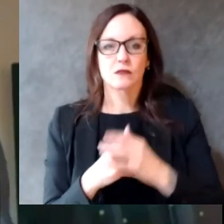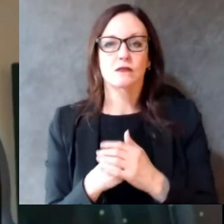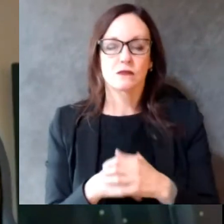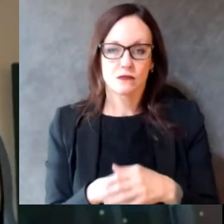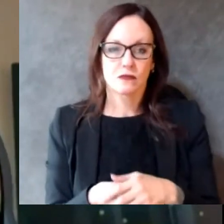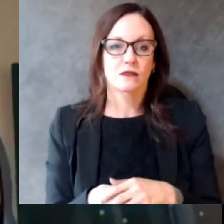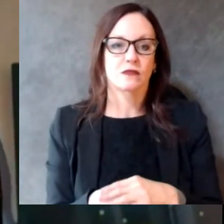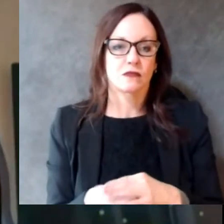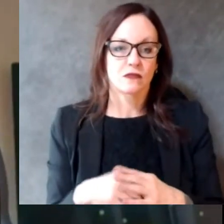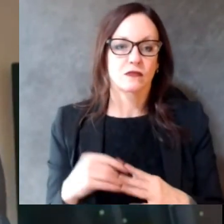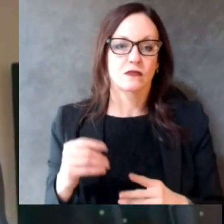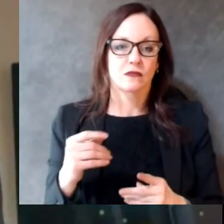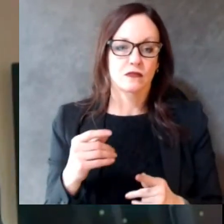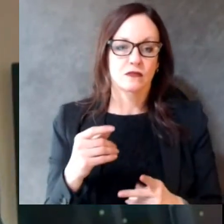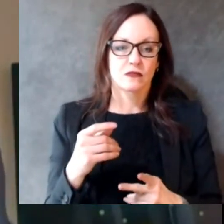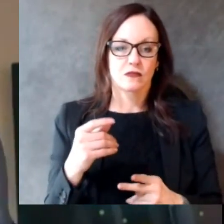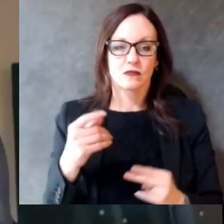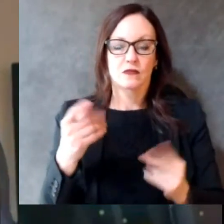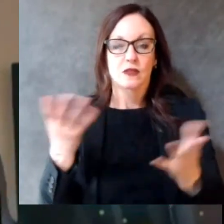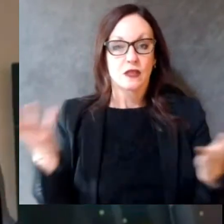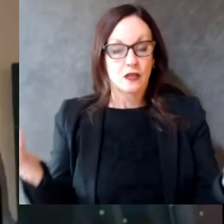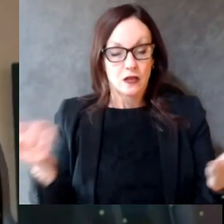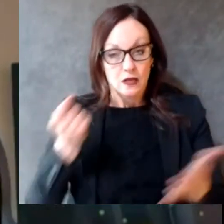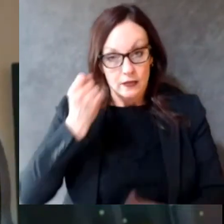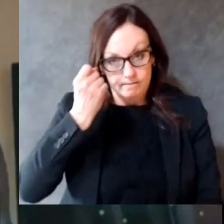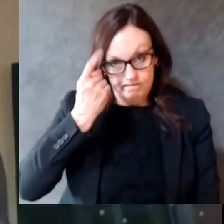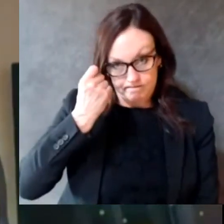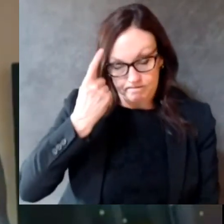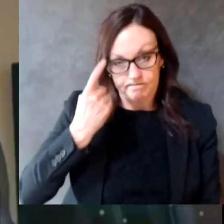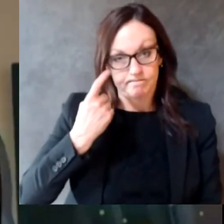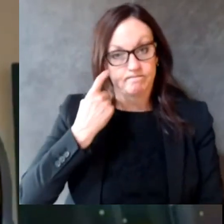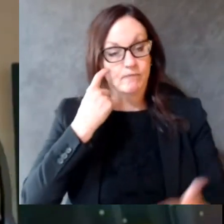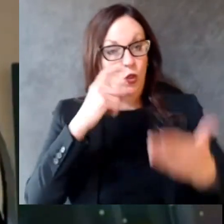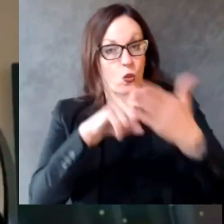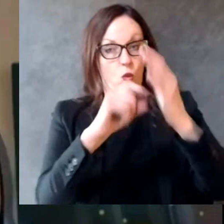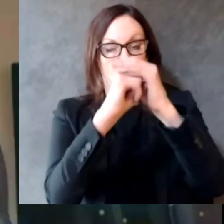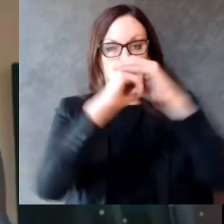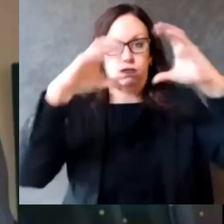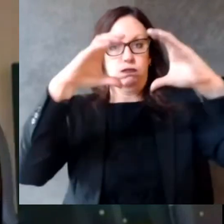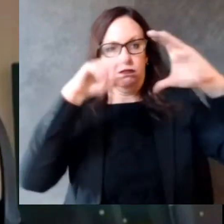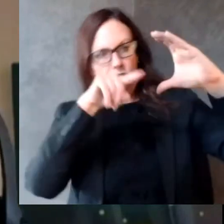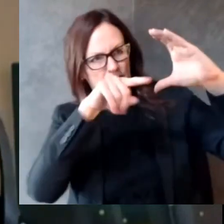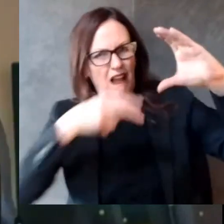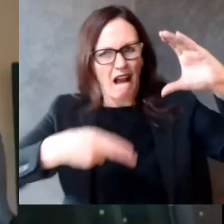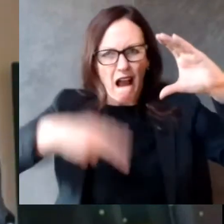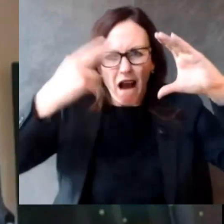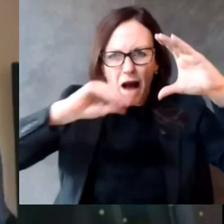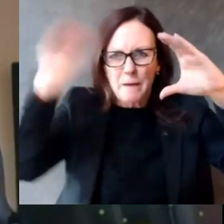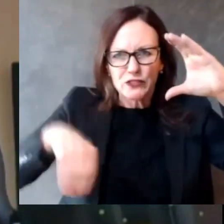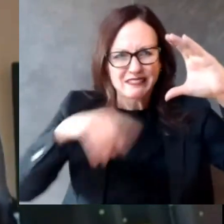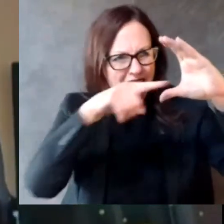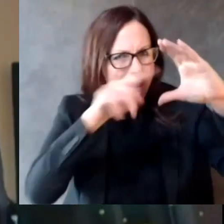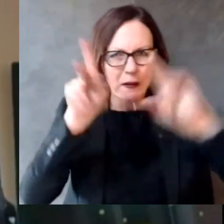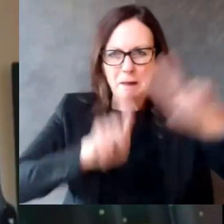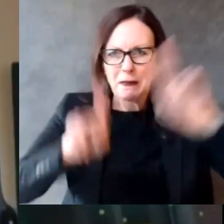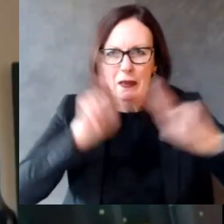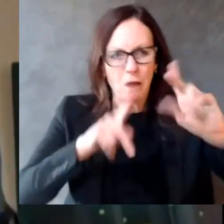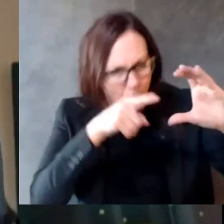see increases in hospitalizations. And then shortly after that, we're going to see increases in deaths. That is